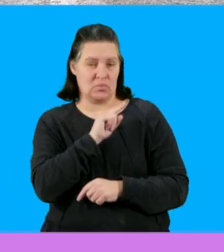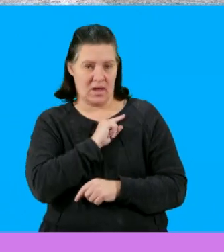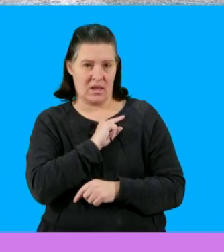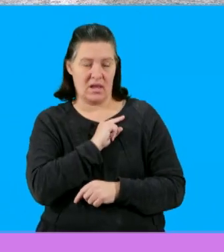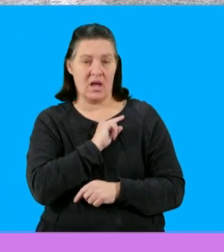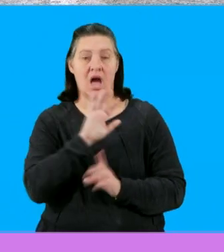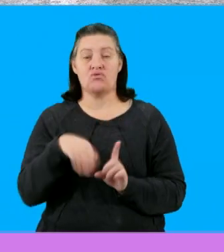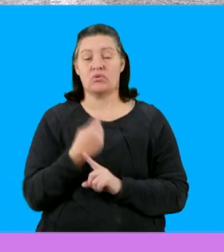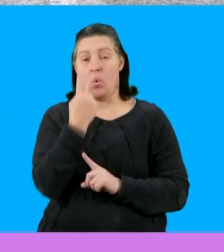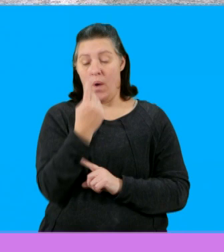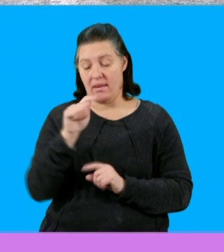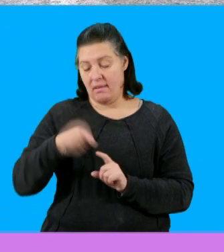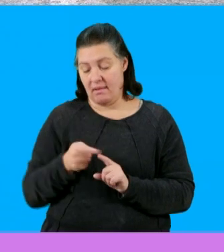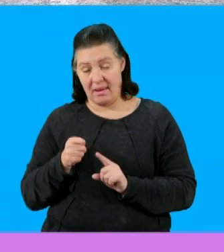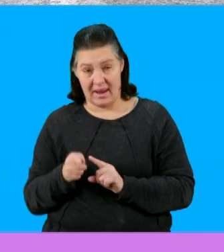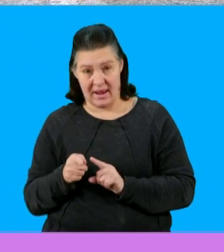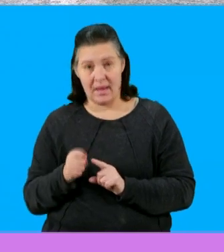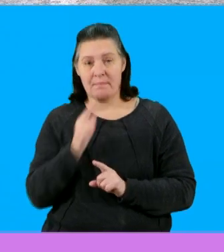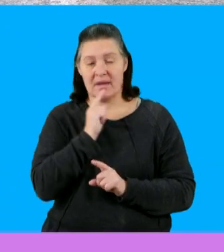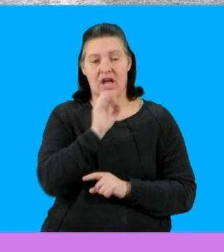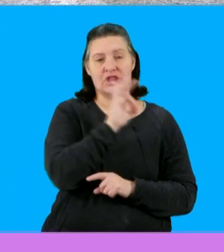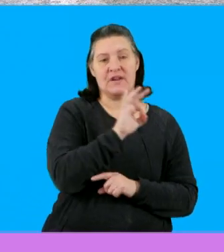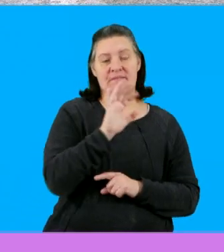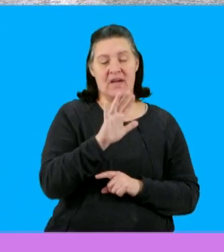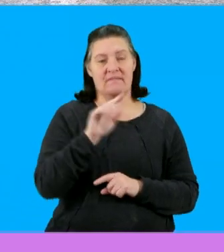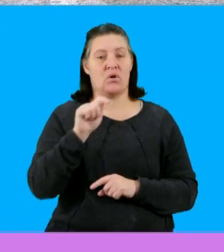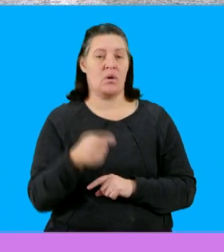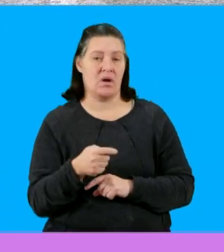therefore, rounded to one decimal place, it will be